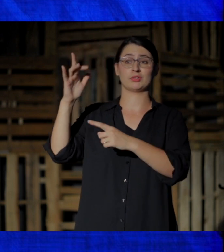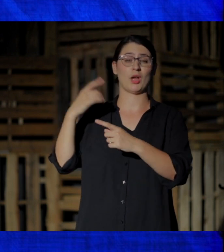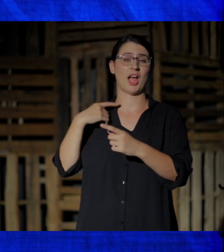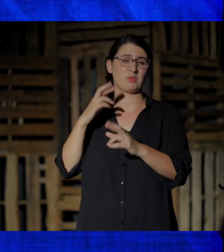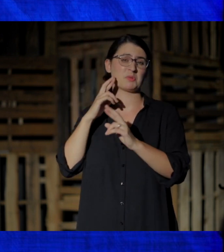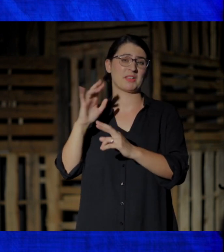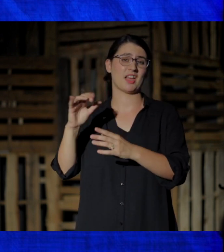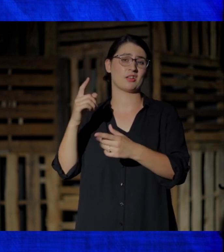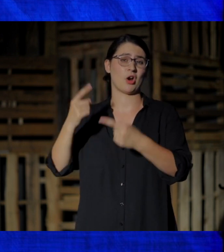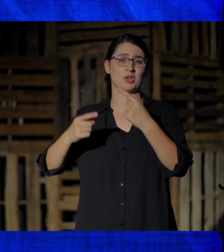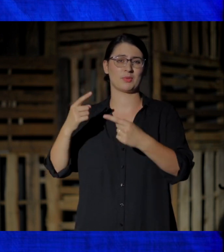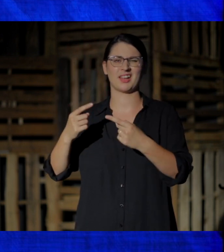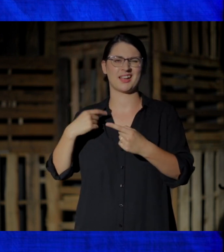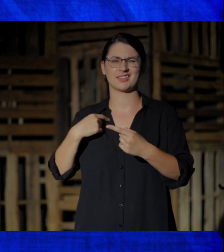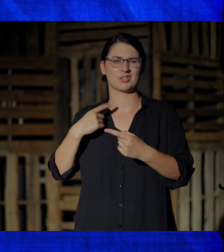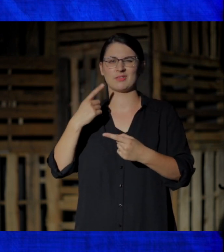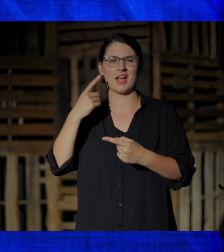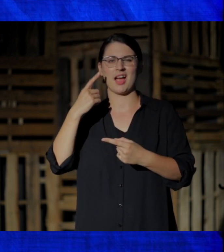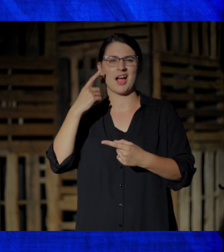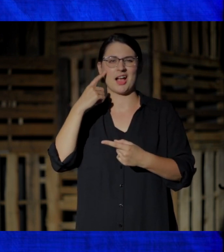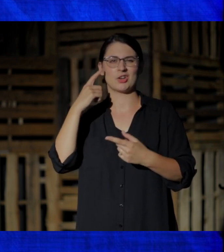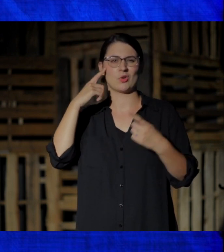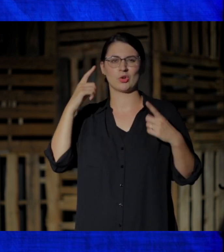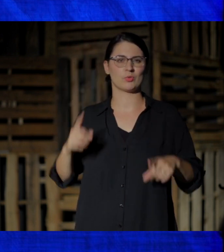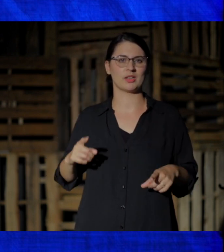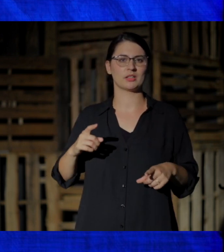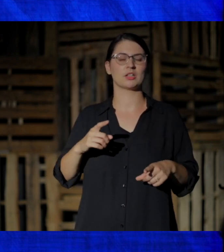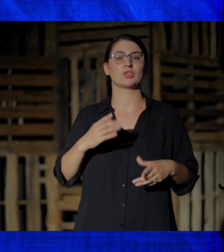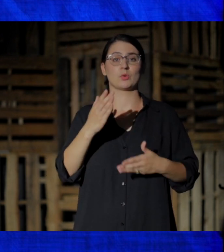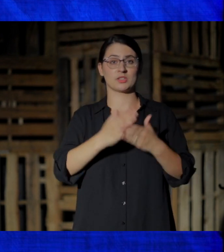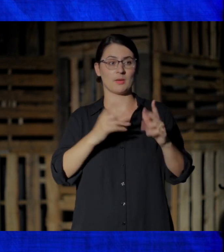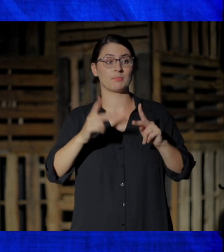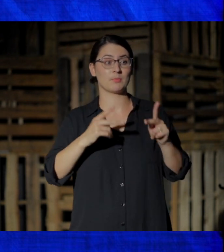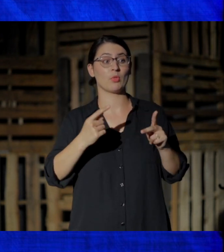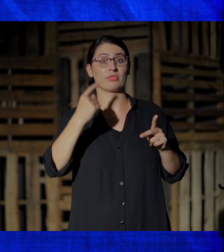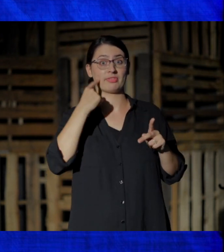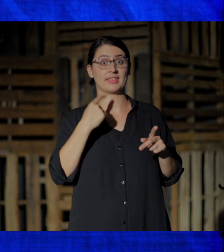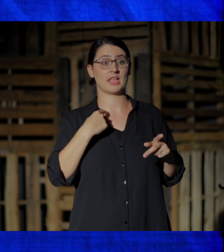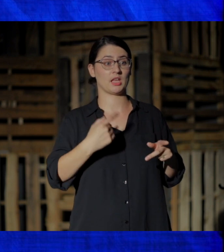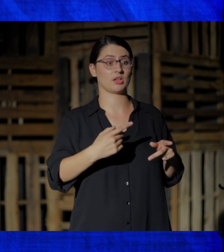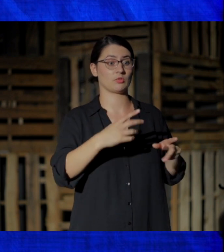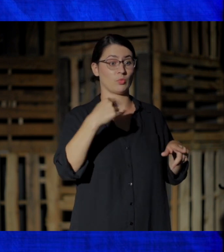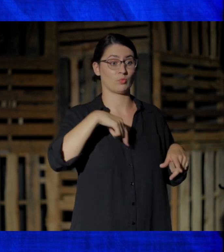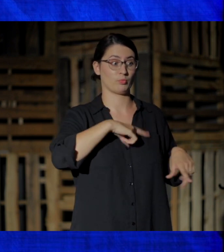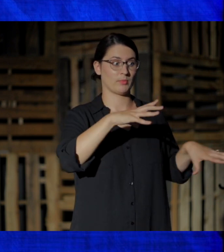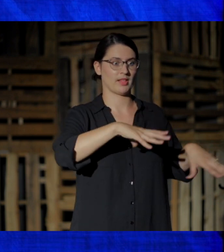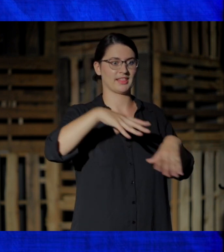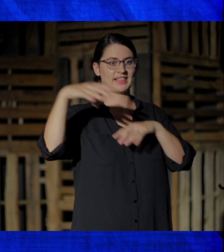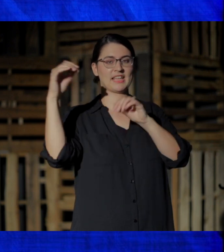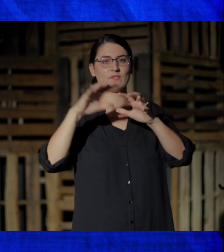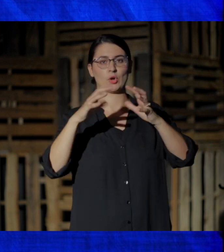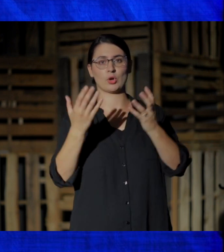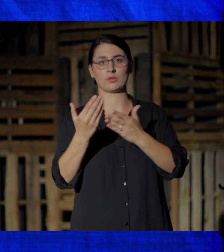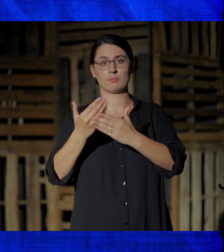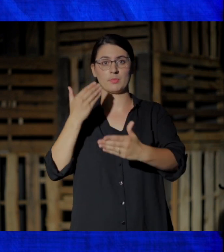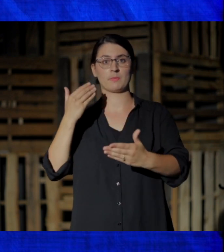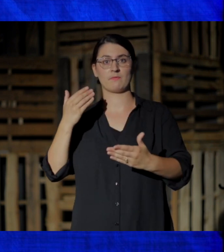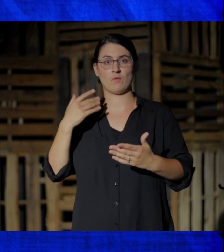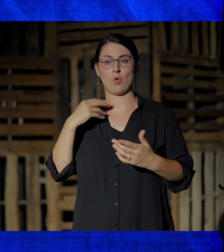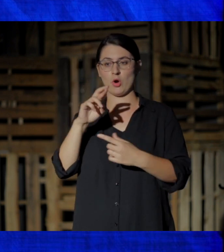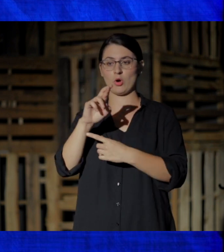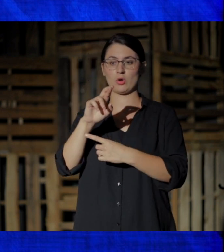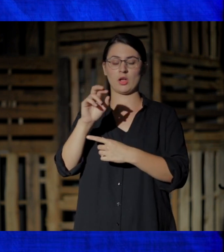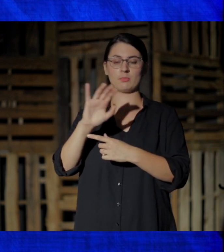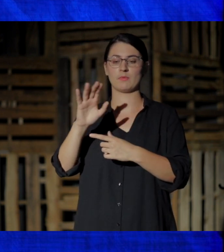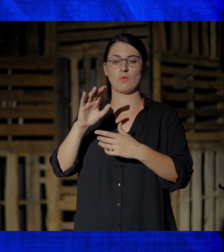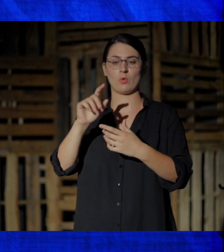it. And this passage is one of those why I don't. The language used here is of the same language that Josephus used, the same exact